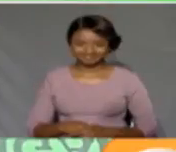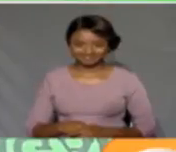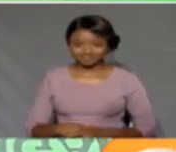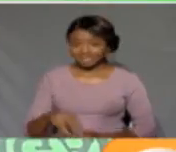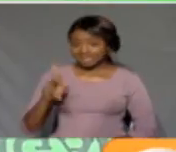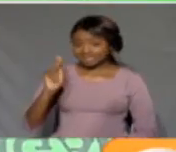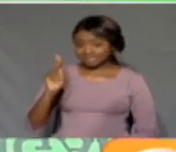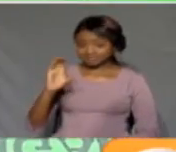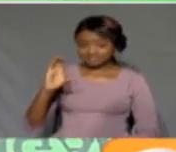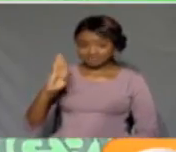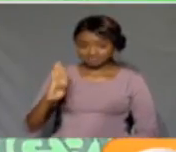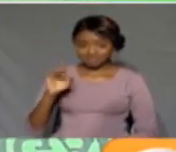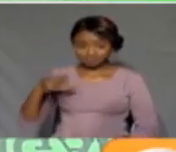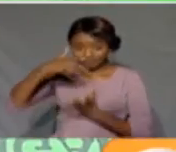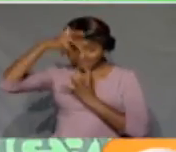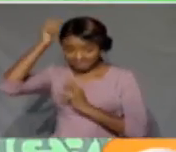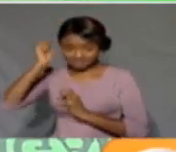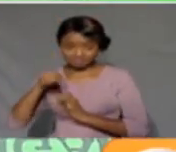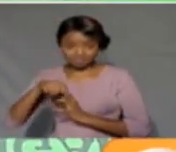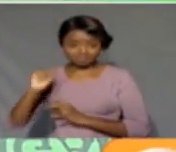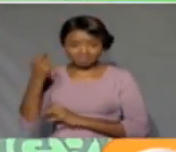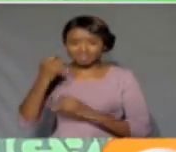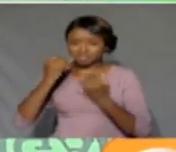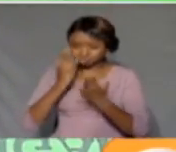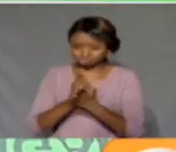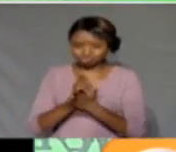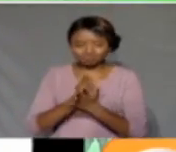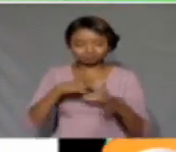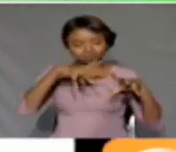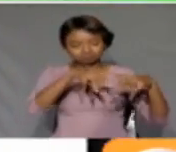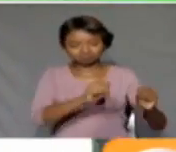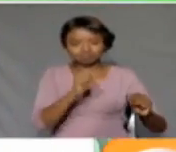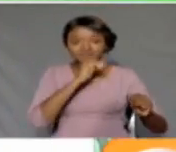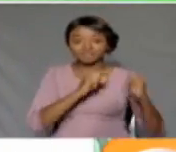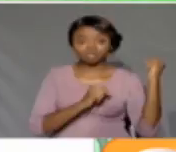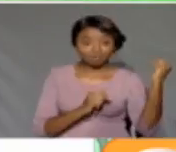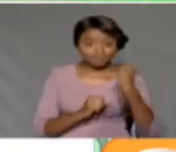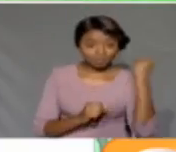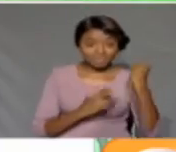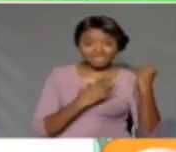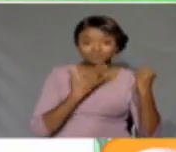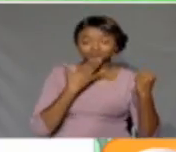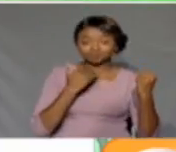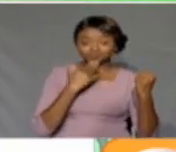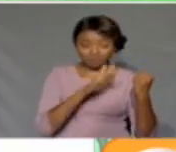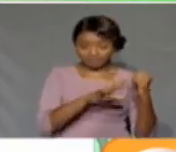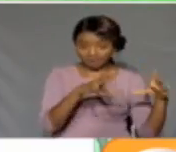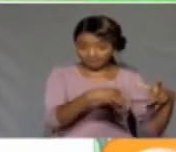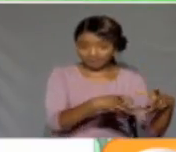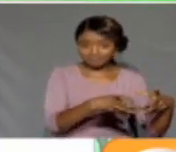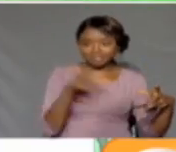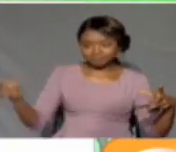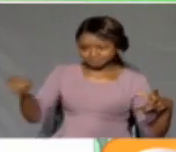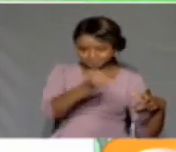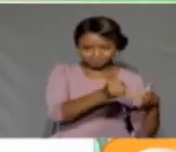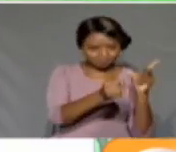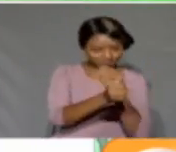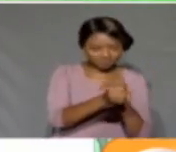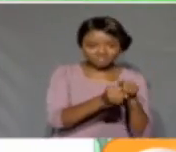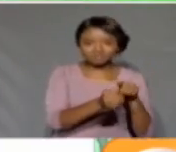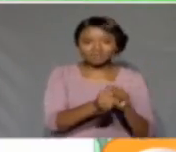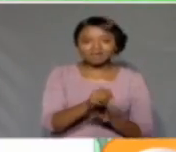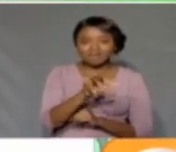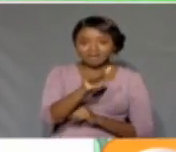KCB Kenya has taken over the running of struggling Mumias Sugar Company. The lender has appointed PV Ramana Rao as the miller's